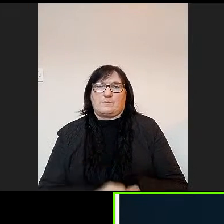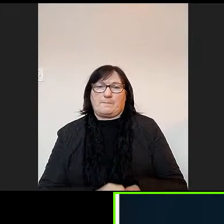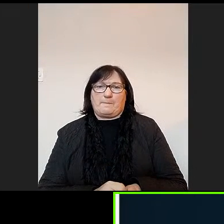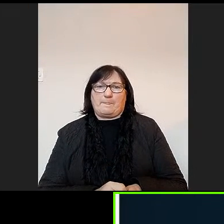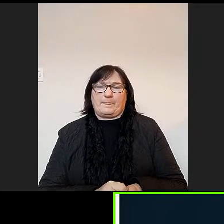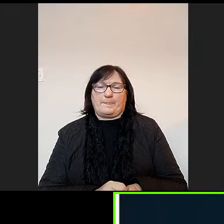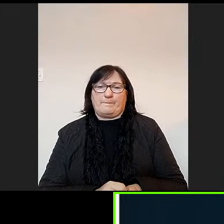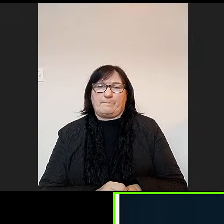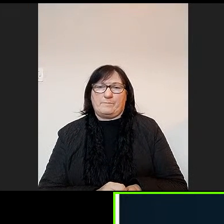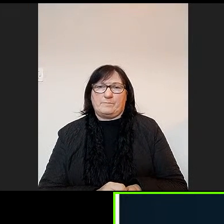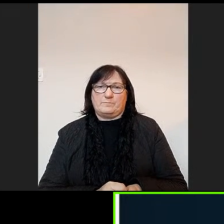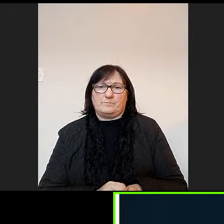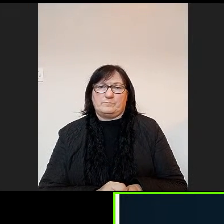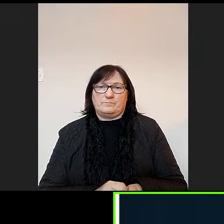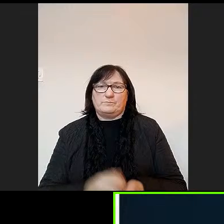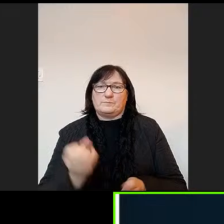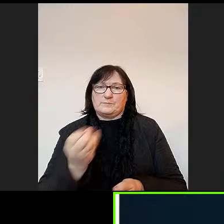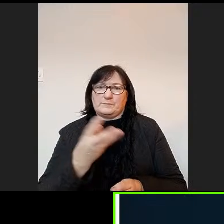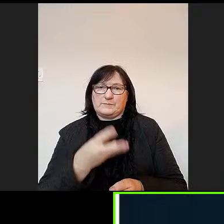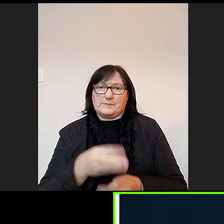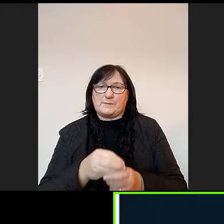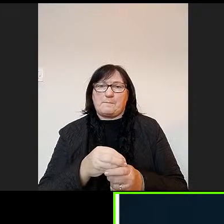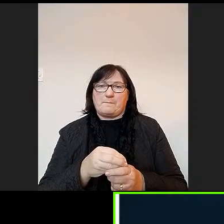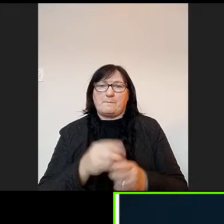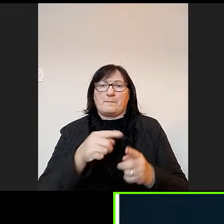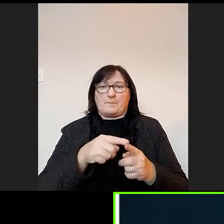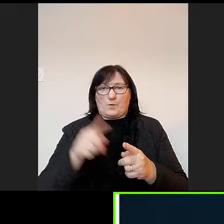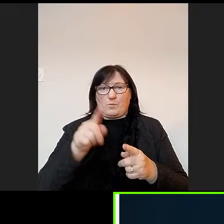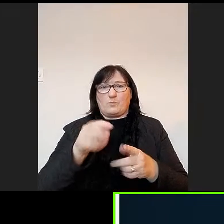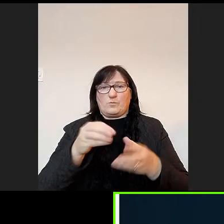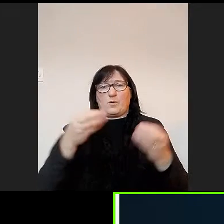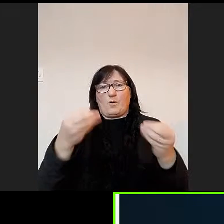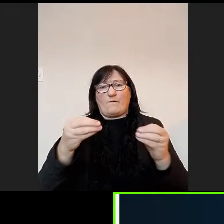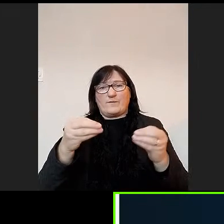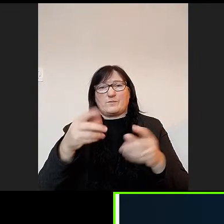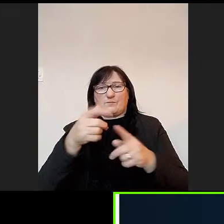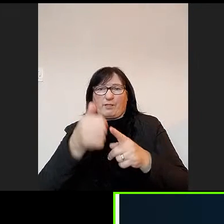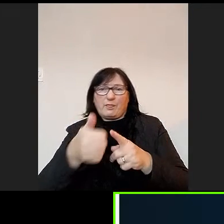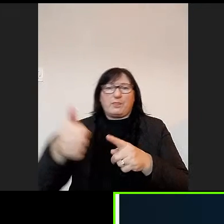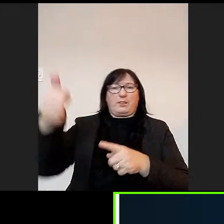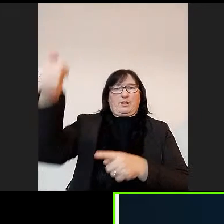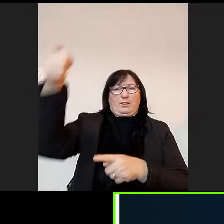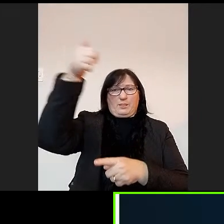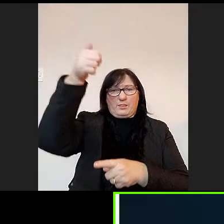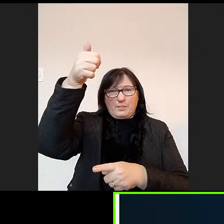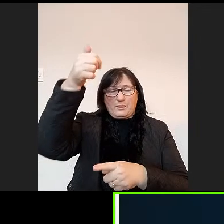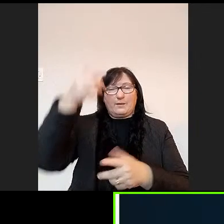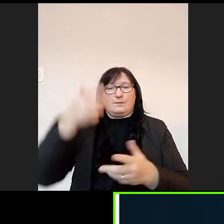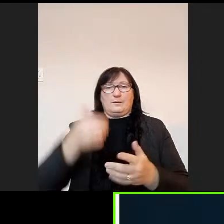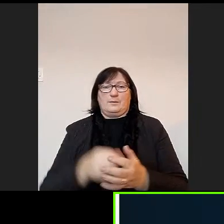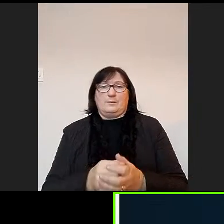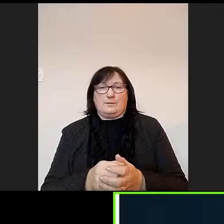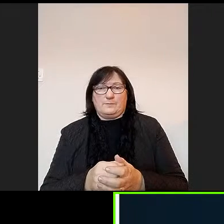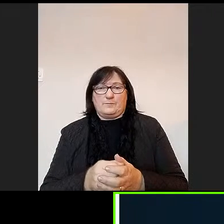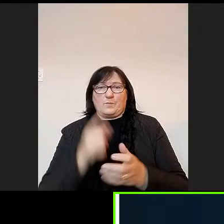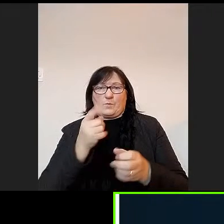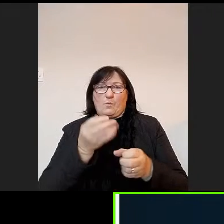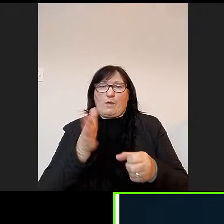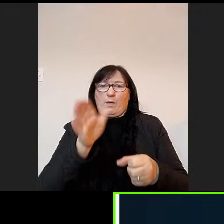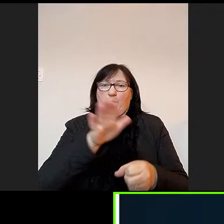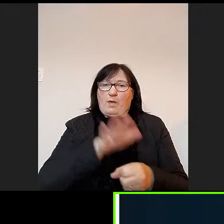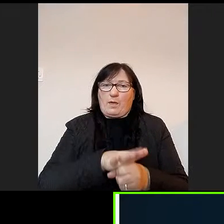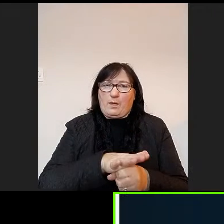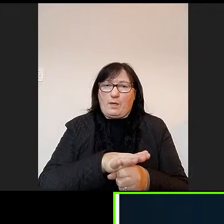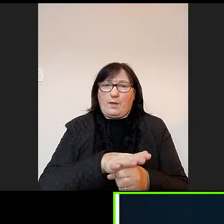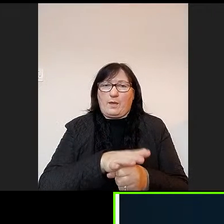their way to the office of the commissioner. They find their way to the office of the head of